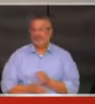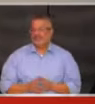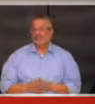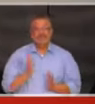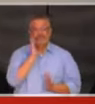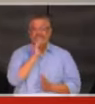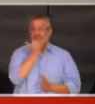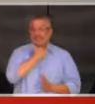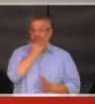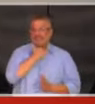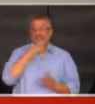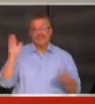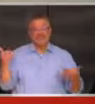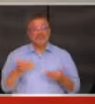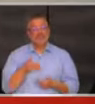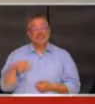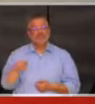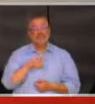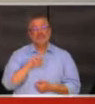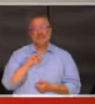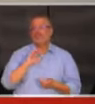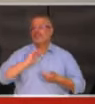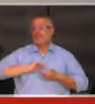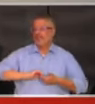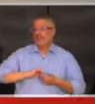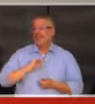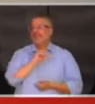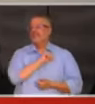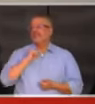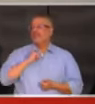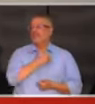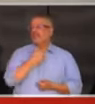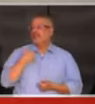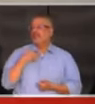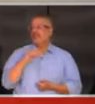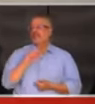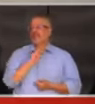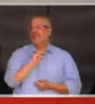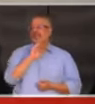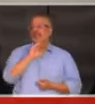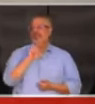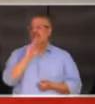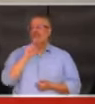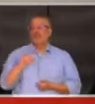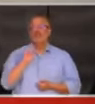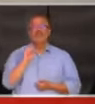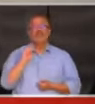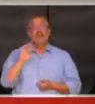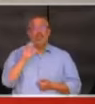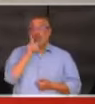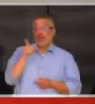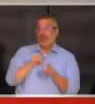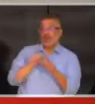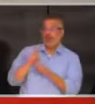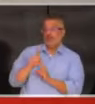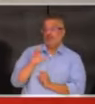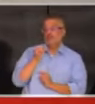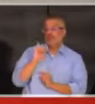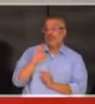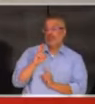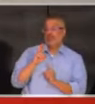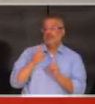My mistake. Let me introduce to you my colleague, Assemblymember Kevin McCarty from Sacramento, who is also the chair